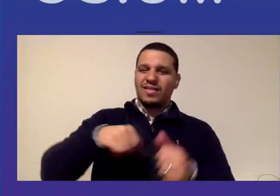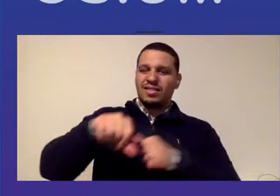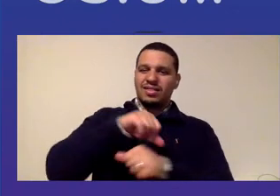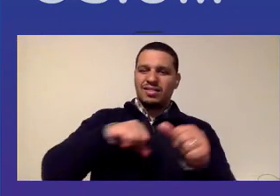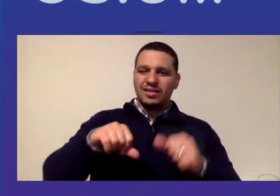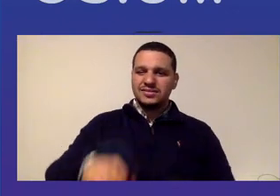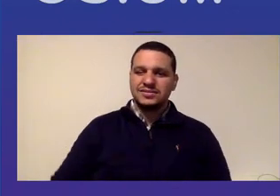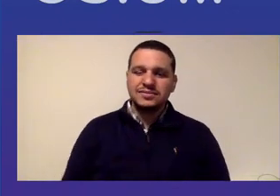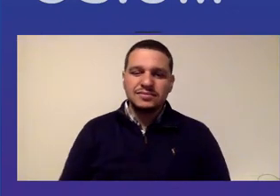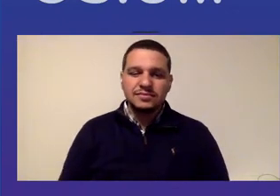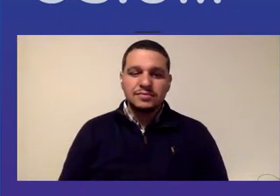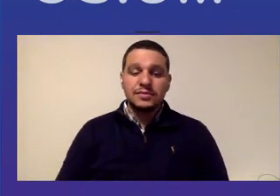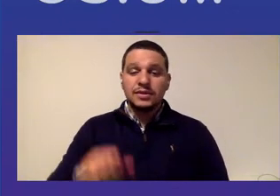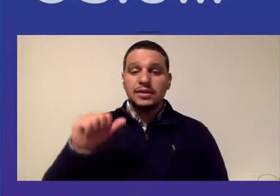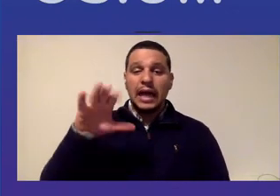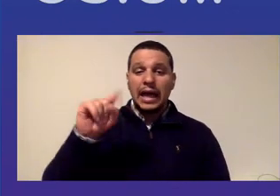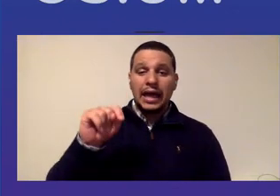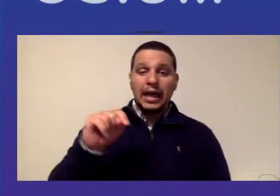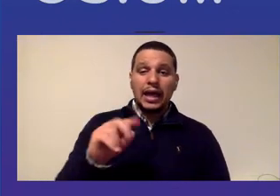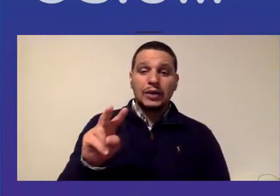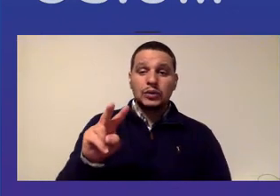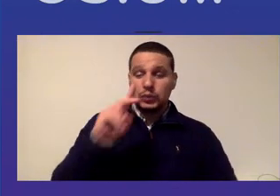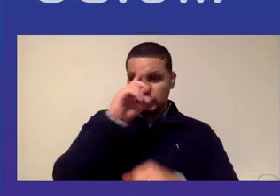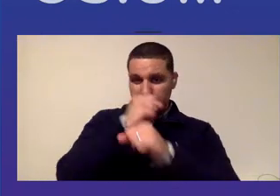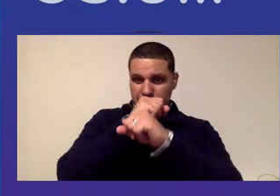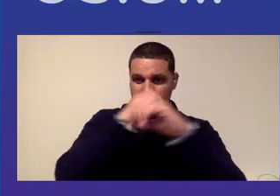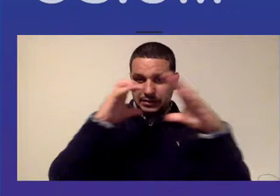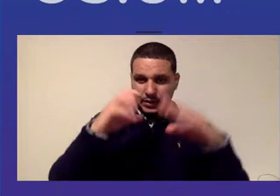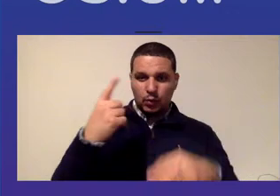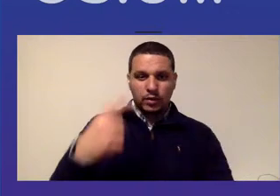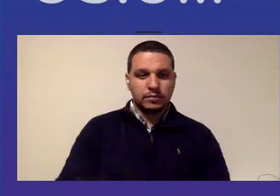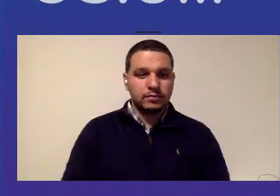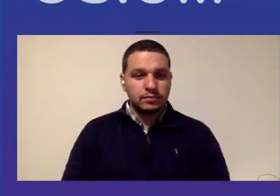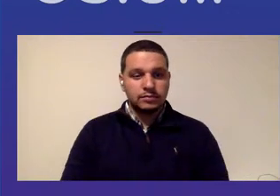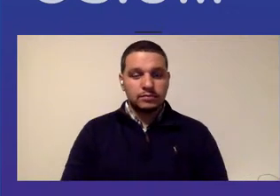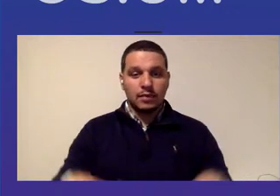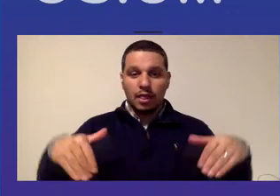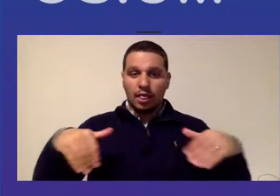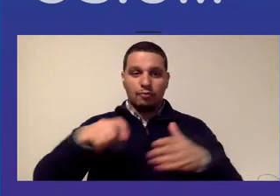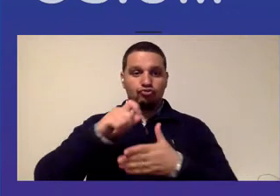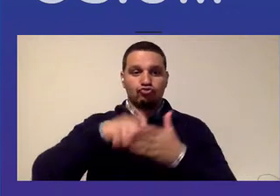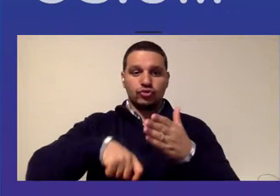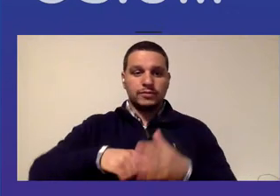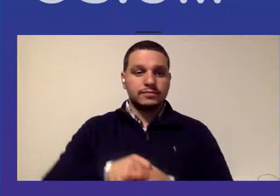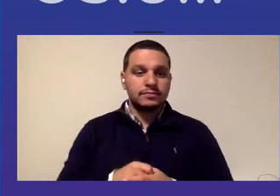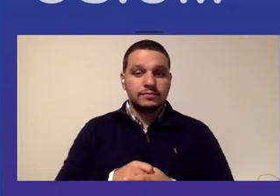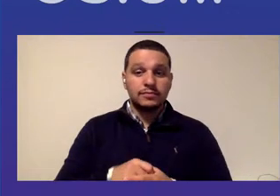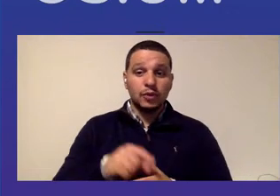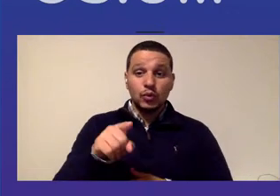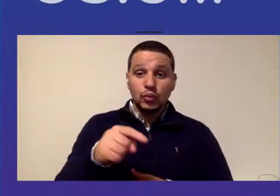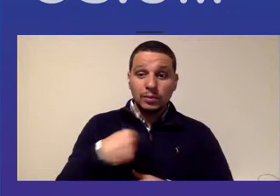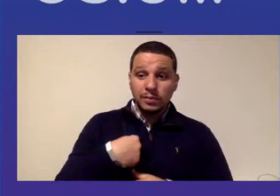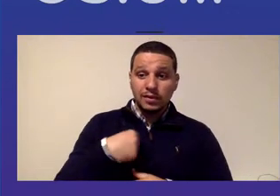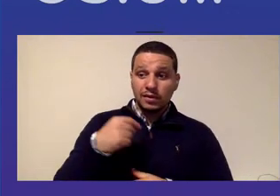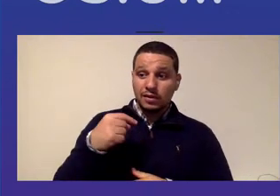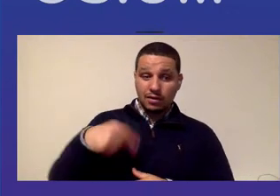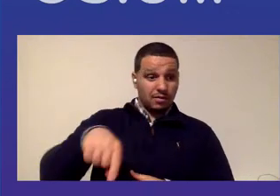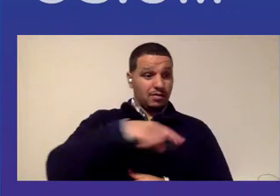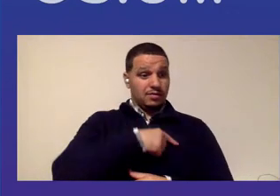Act 2, scene 1, yet to be written. You, me, us, here in this